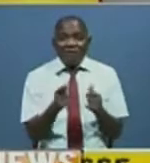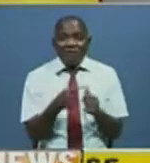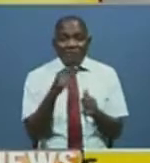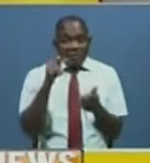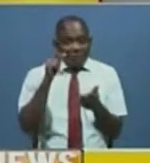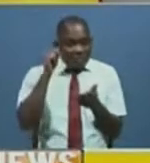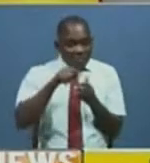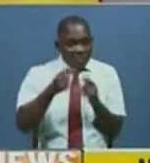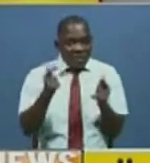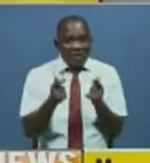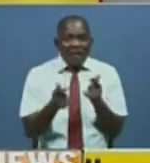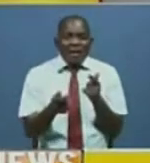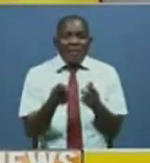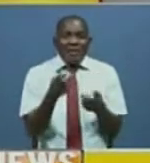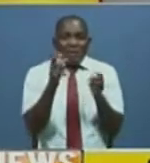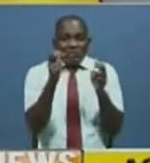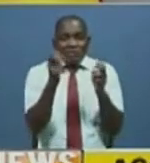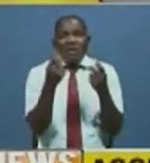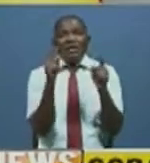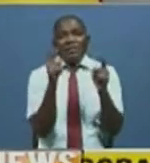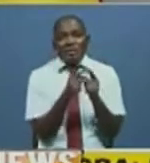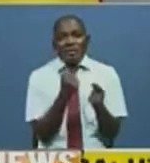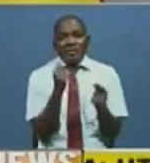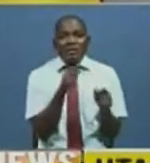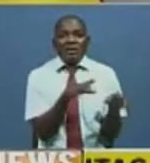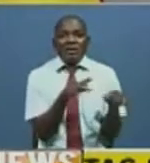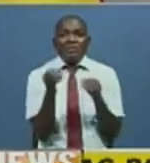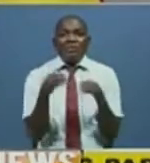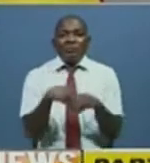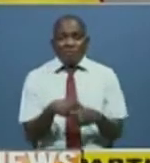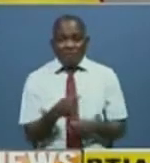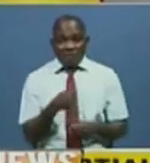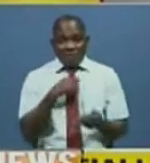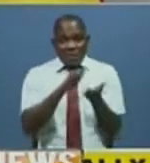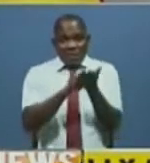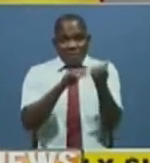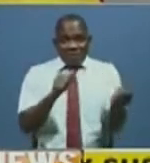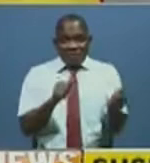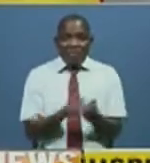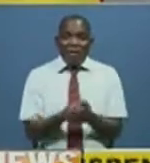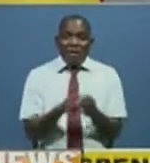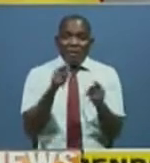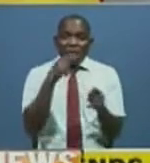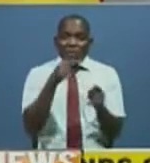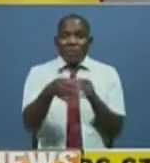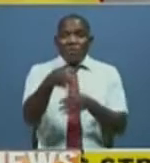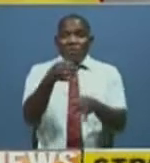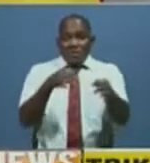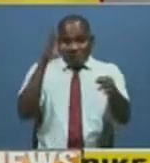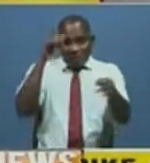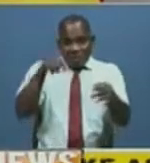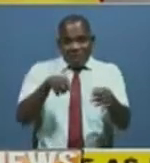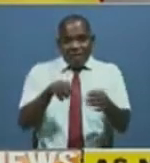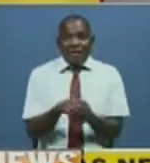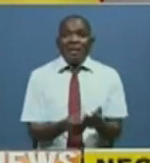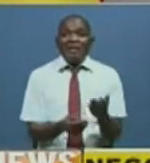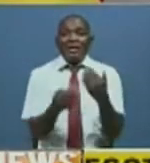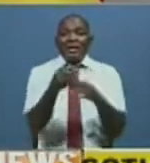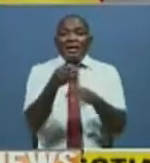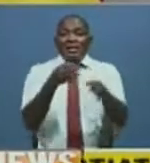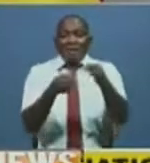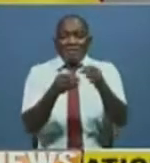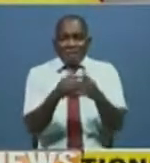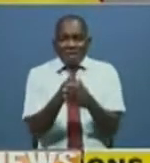auditor general of my time, left office. I believe the one who succeeded him, who came to succeed him